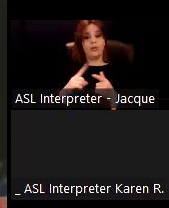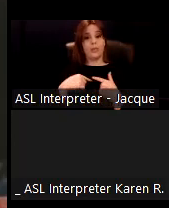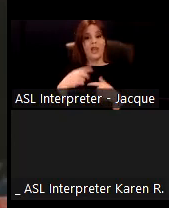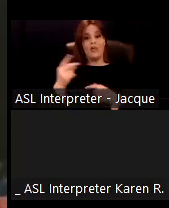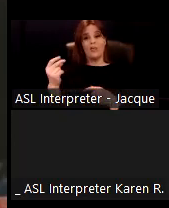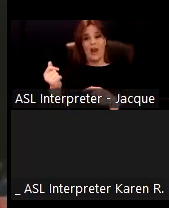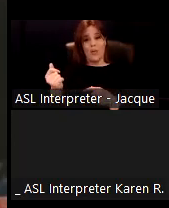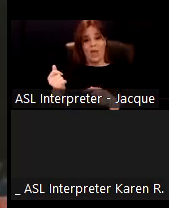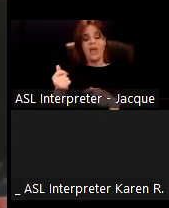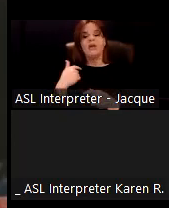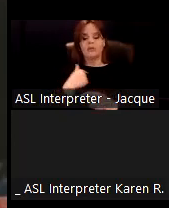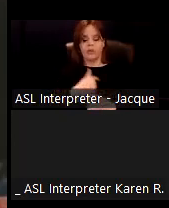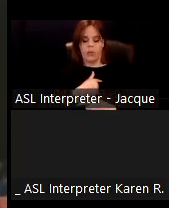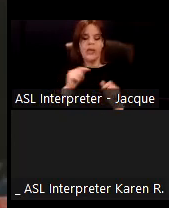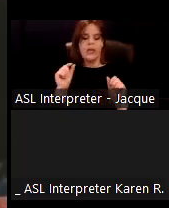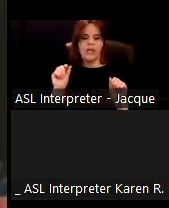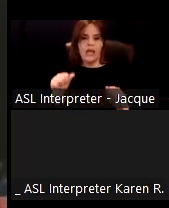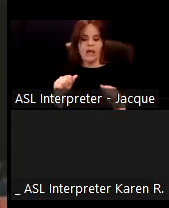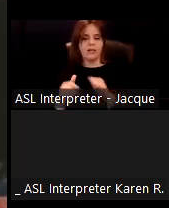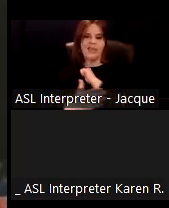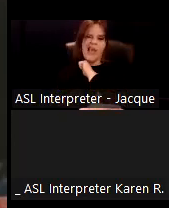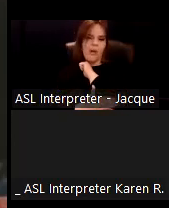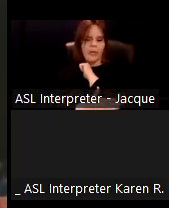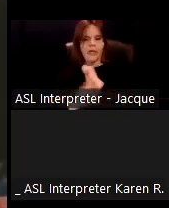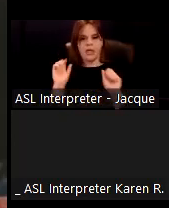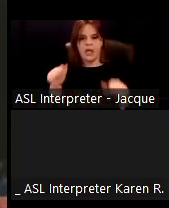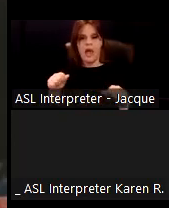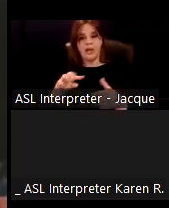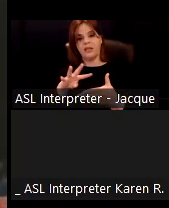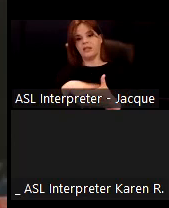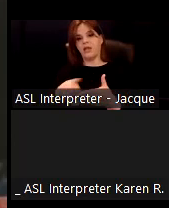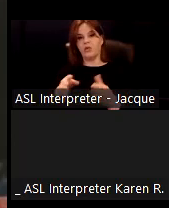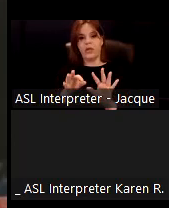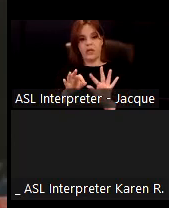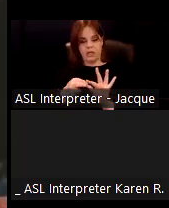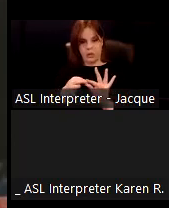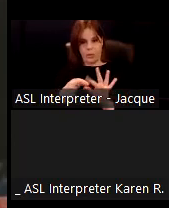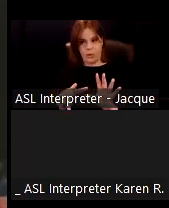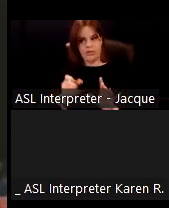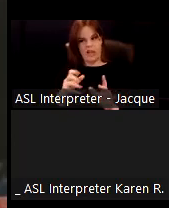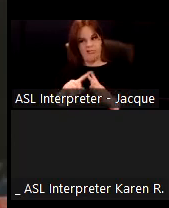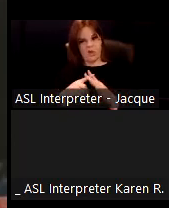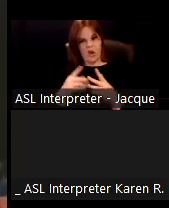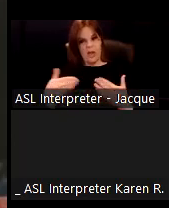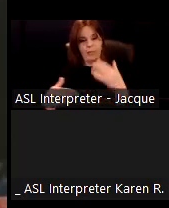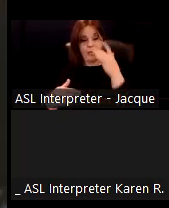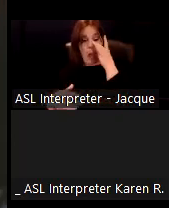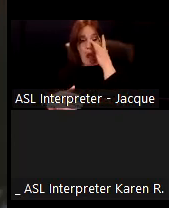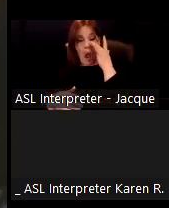away so that the county can schedule that interpreter and get that going.